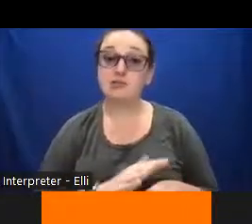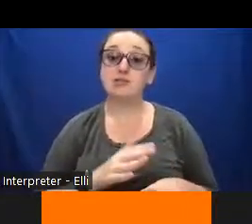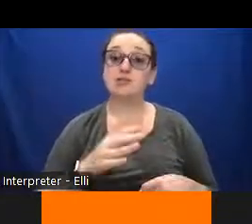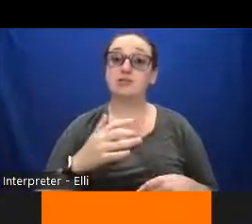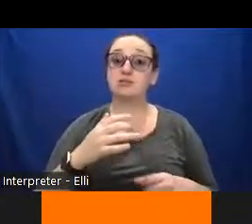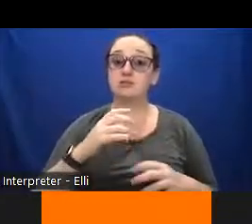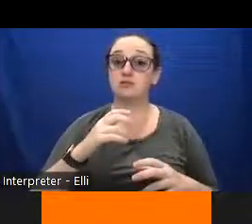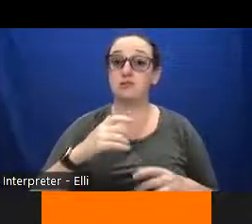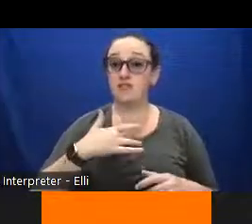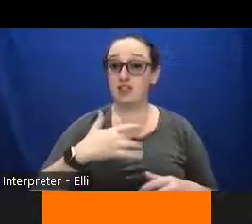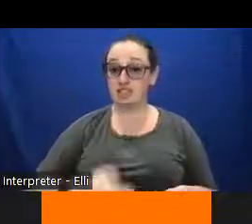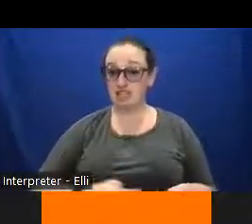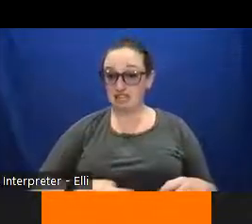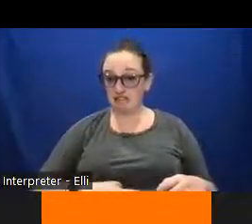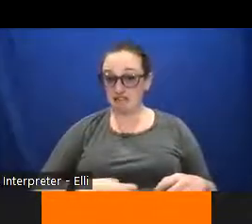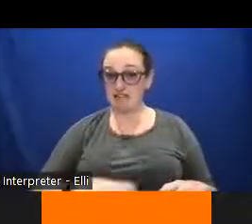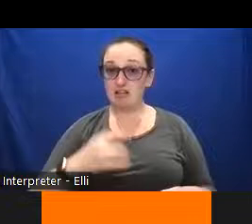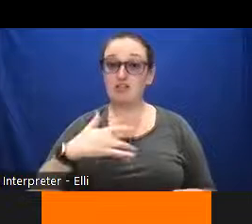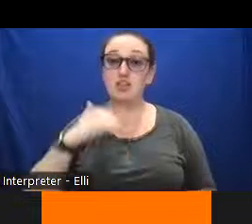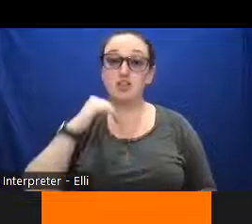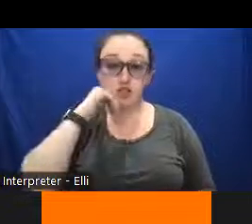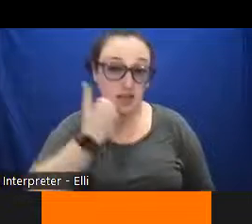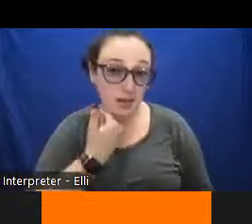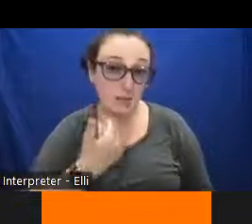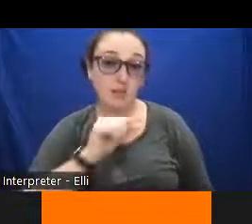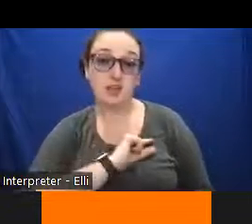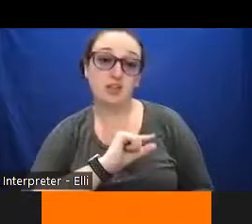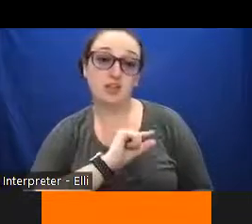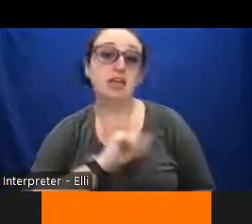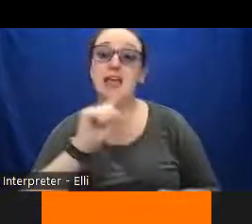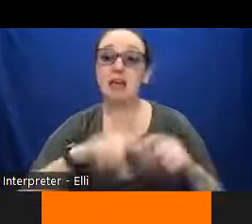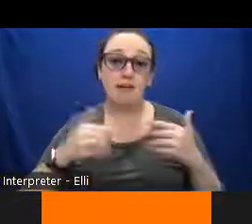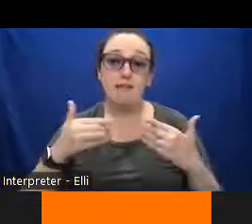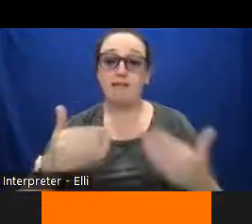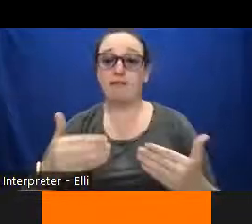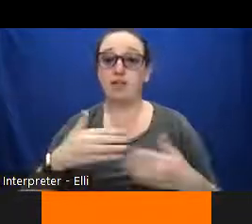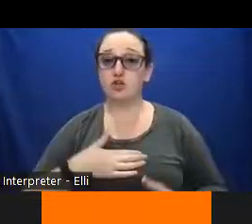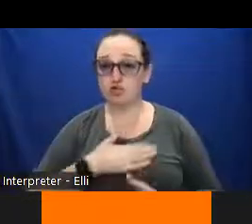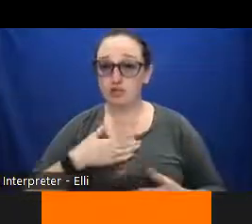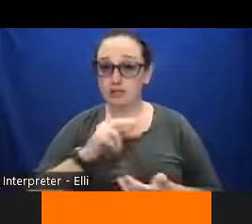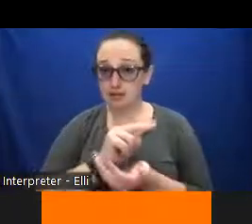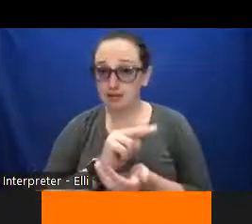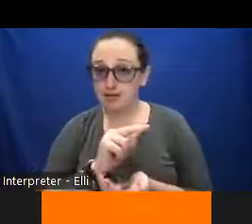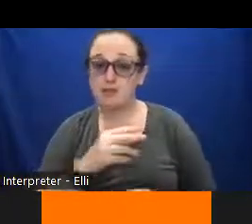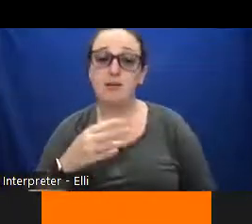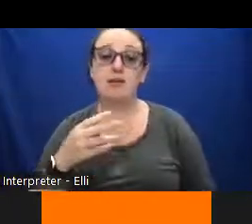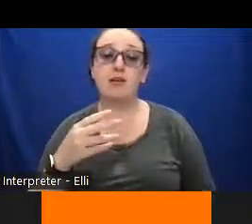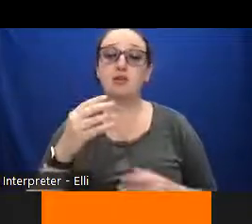sick. Also, shame, feelings of guilt, inability to enjoy sex, social isolation,